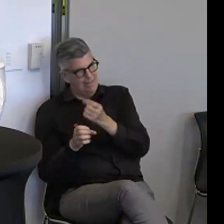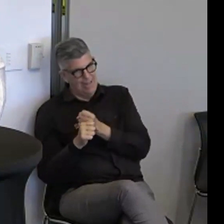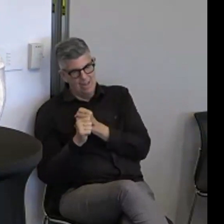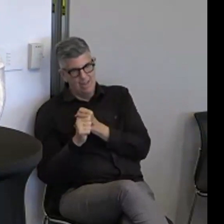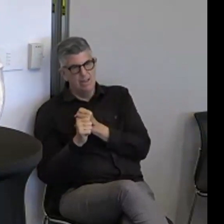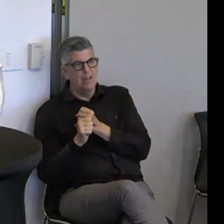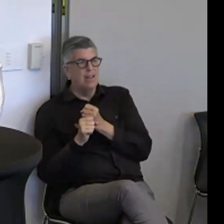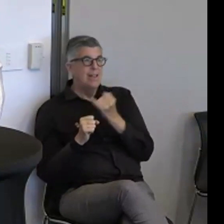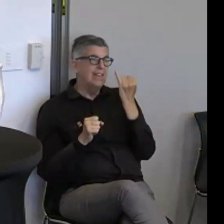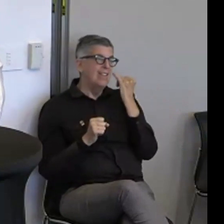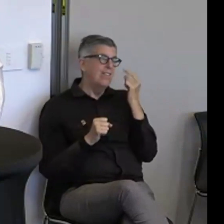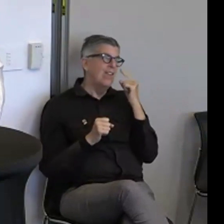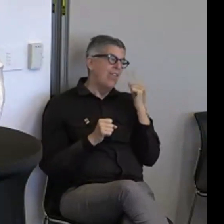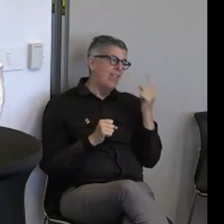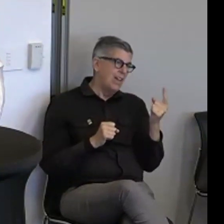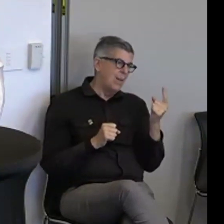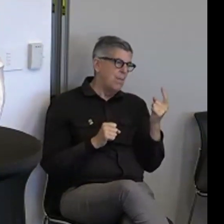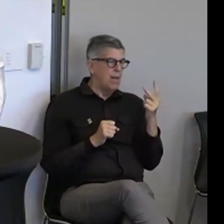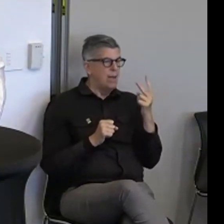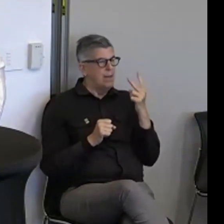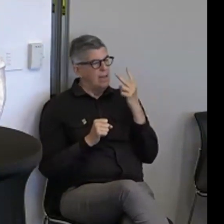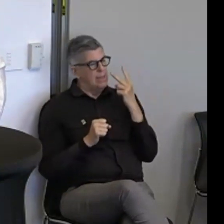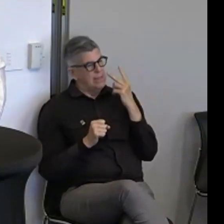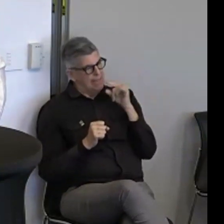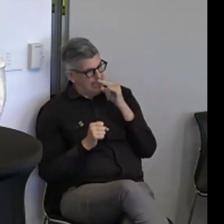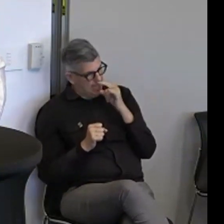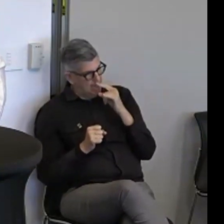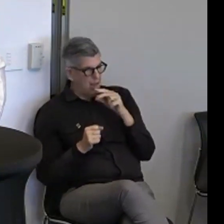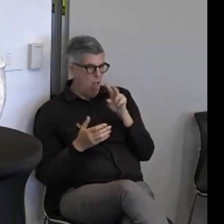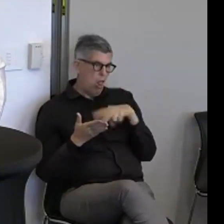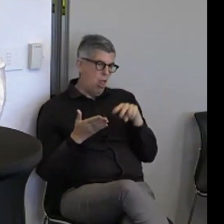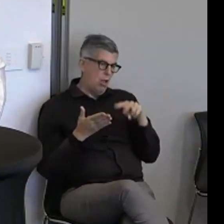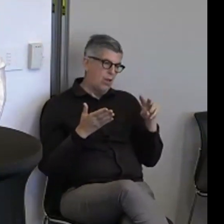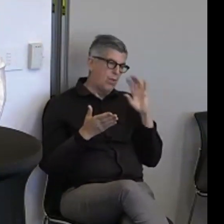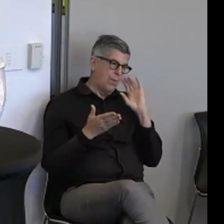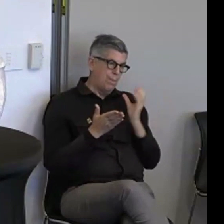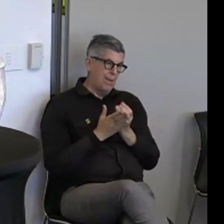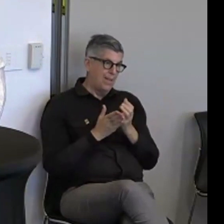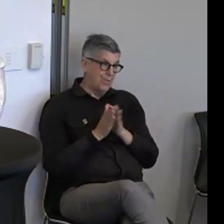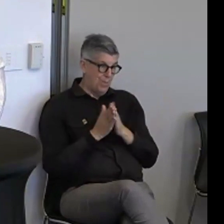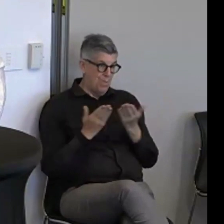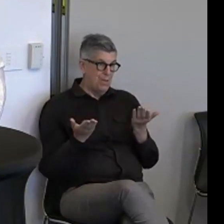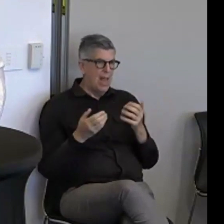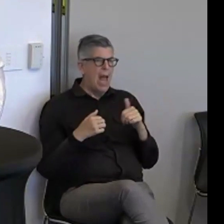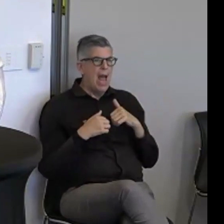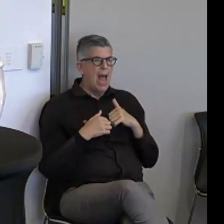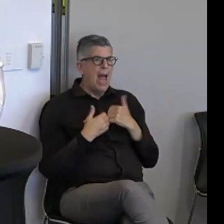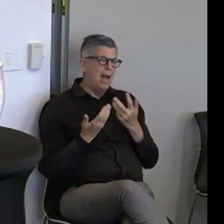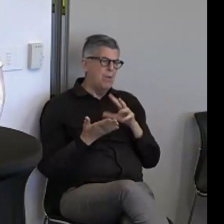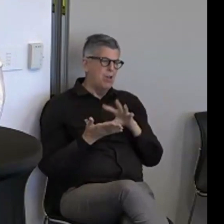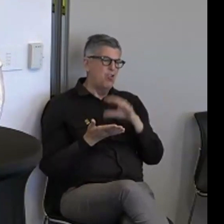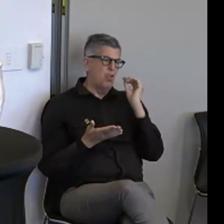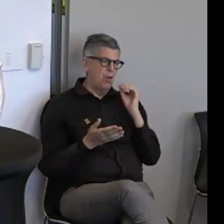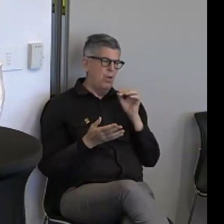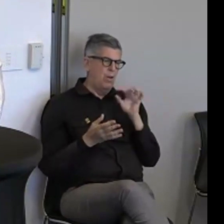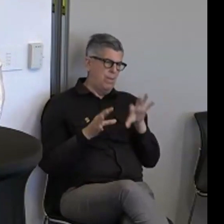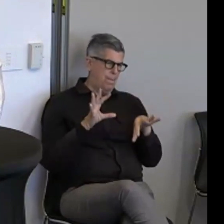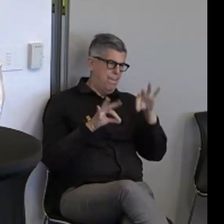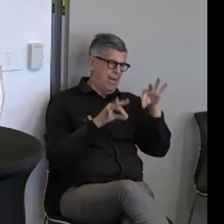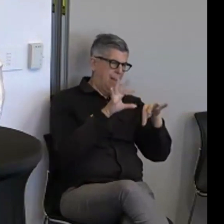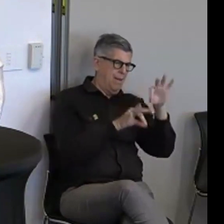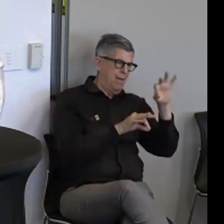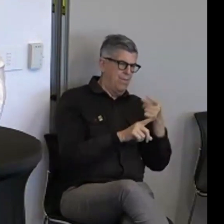about even little kids, browsing through little picture books and how much you learn just from looking at pictures and how that